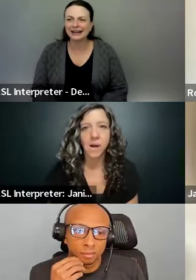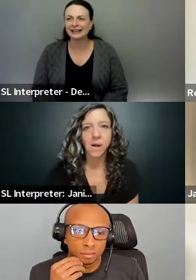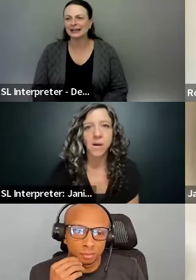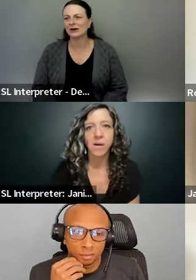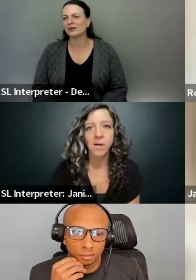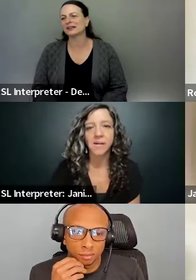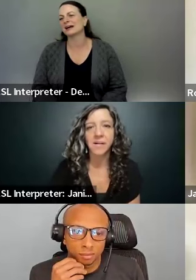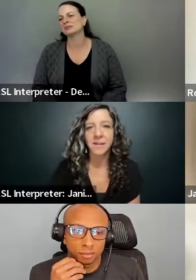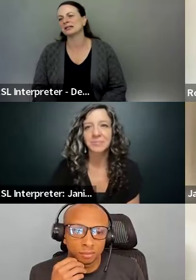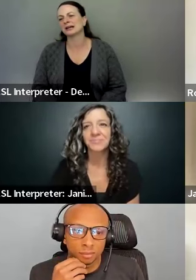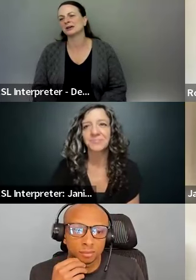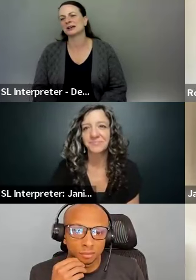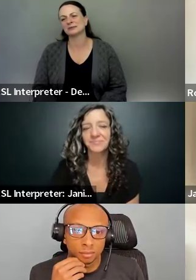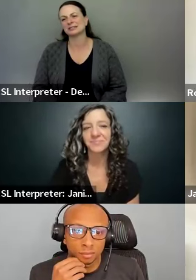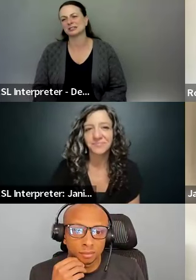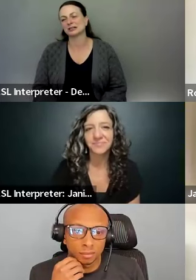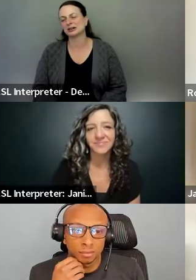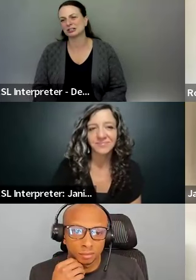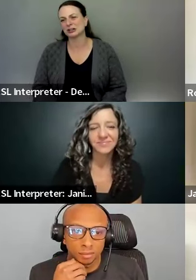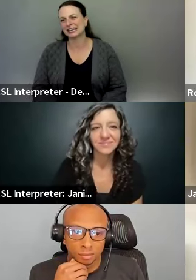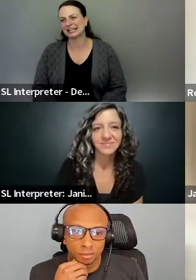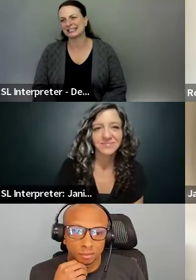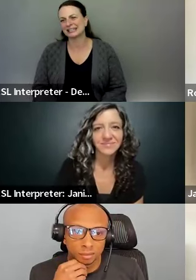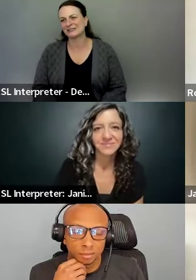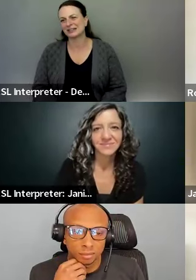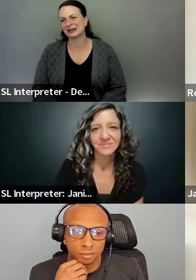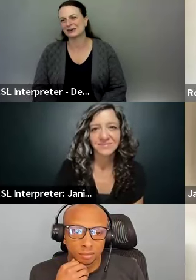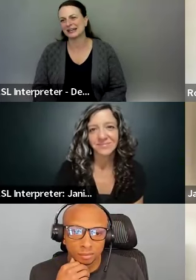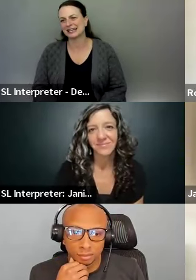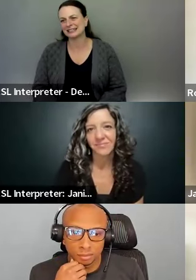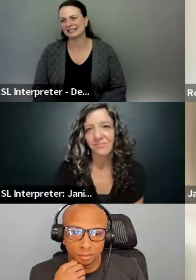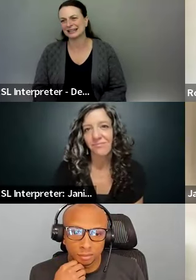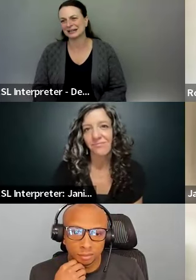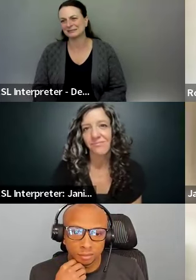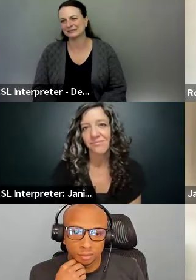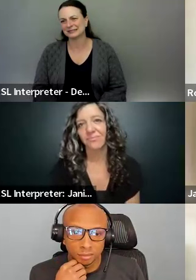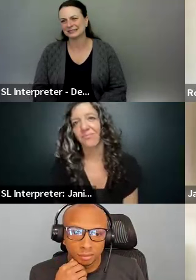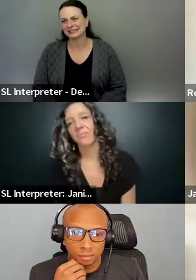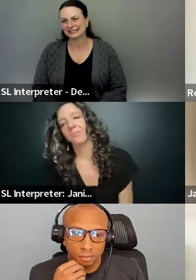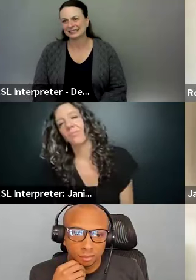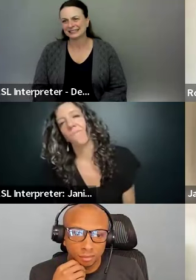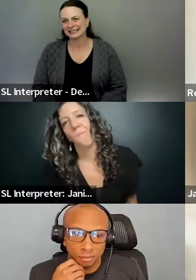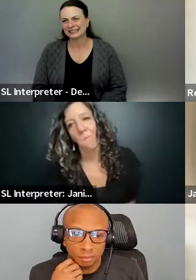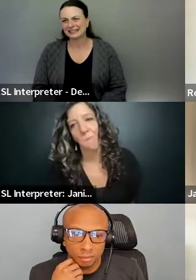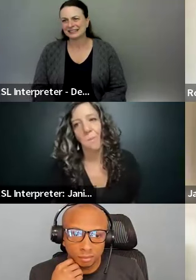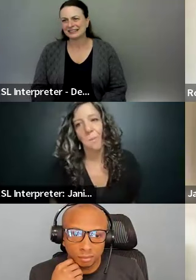music added and all the captioning. I know that was just a long journey to get to that video. And